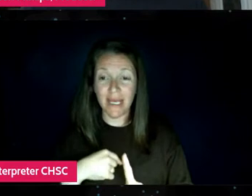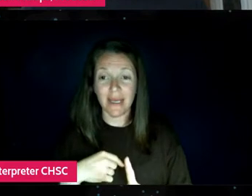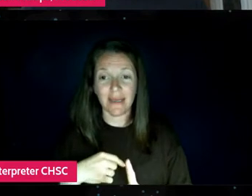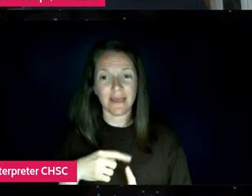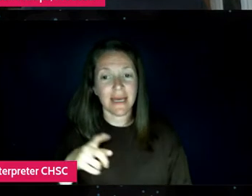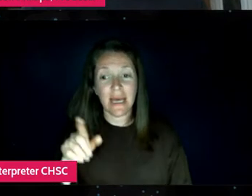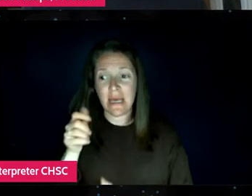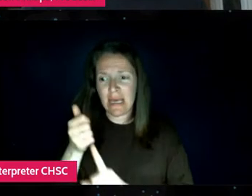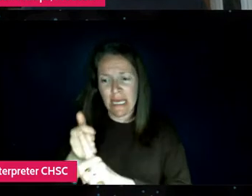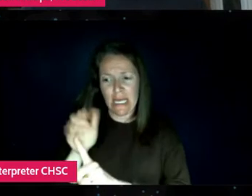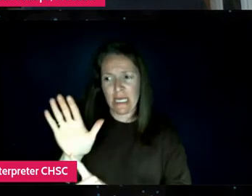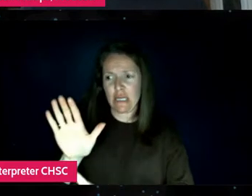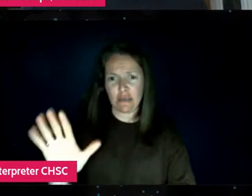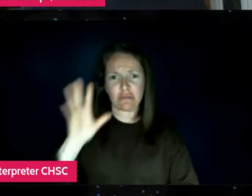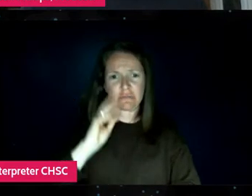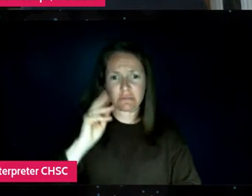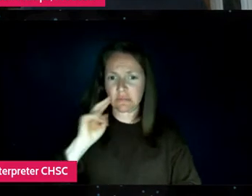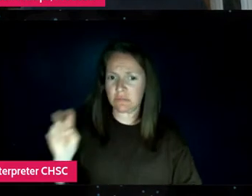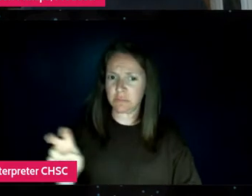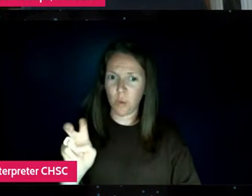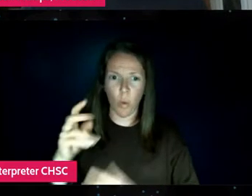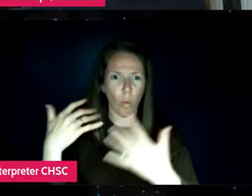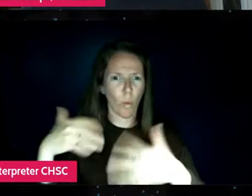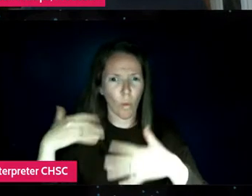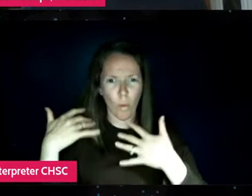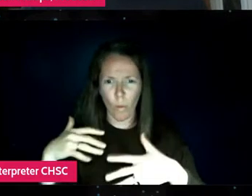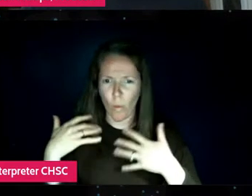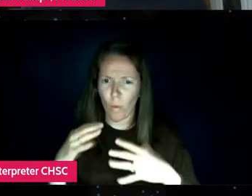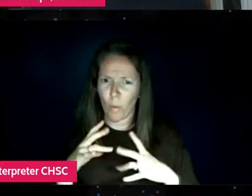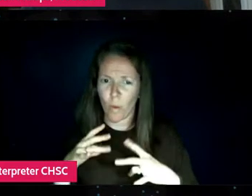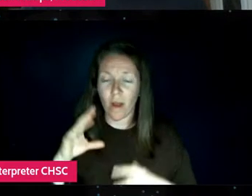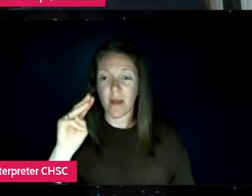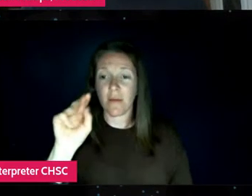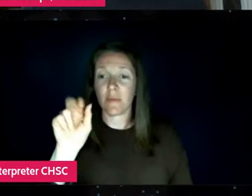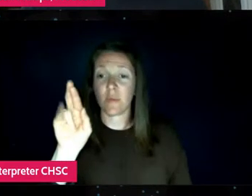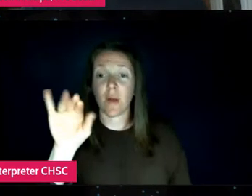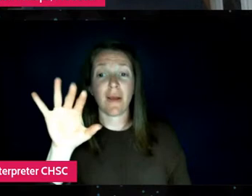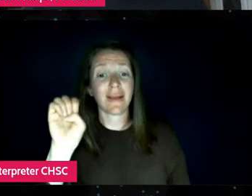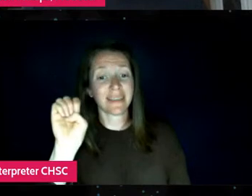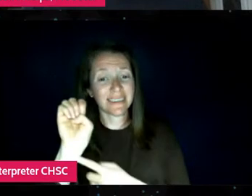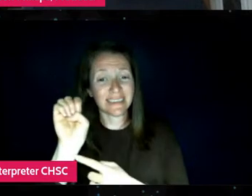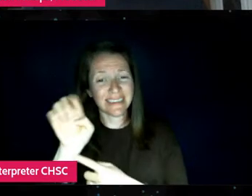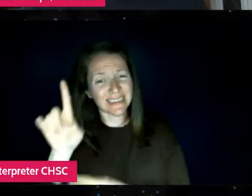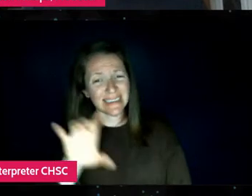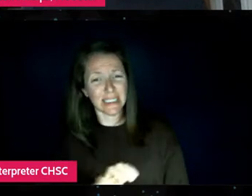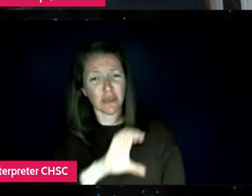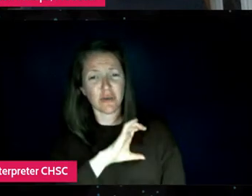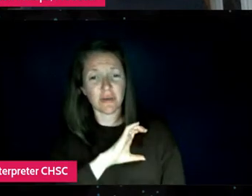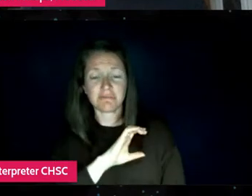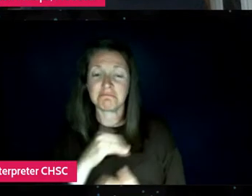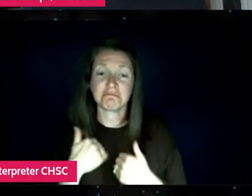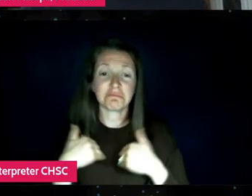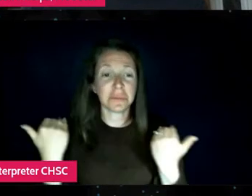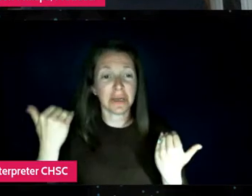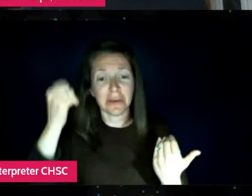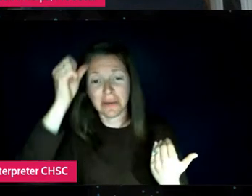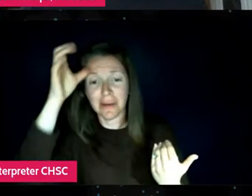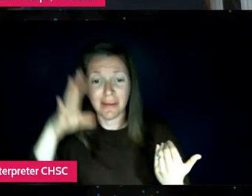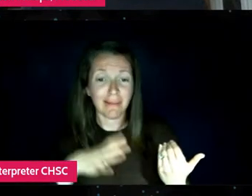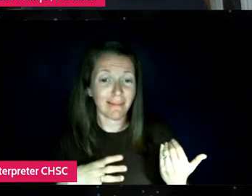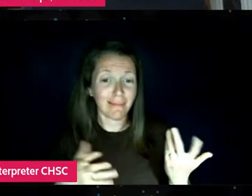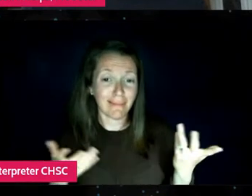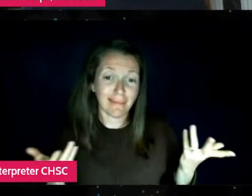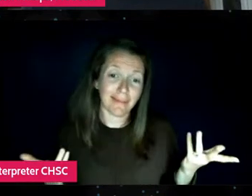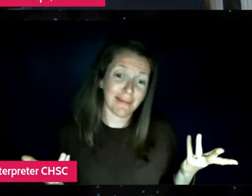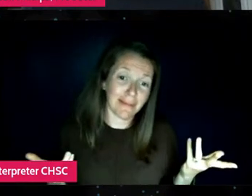a journey. And I think that Maurice is one of the characters who he's a young guy. He